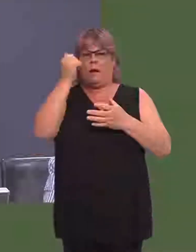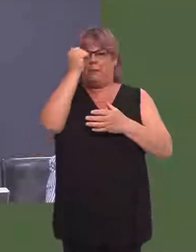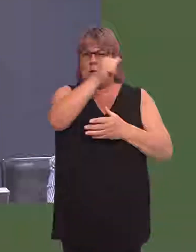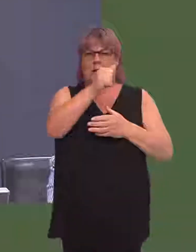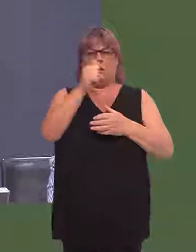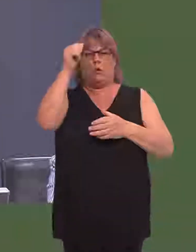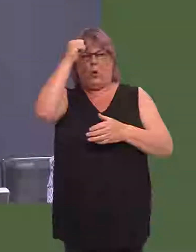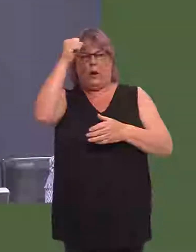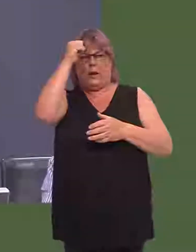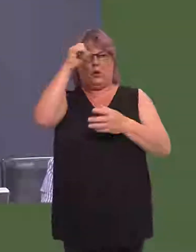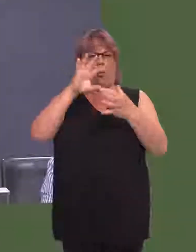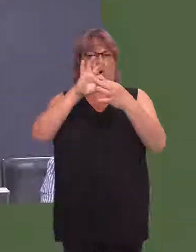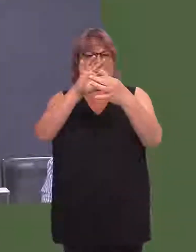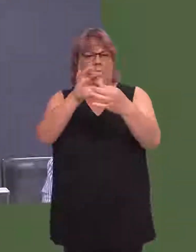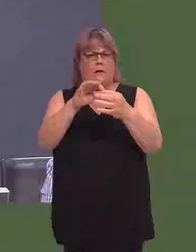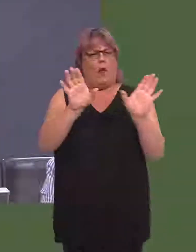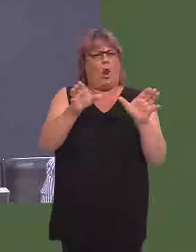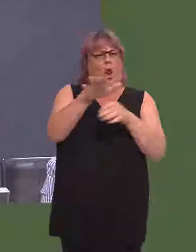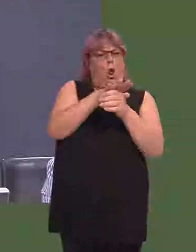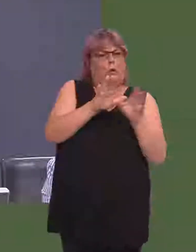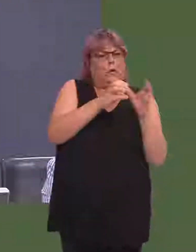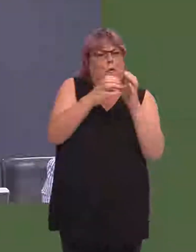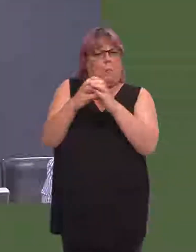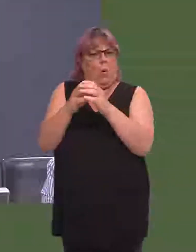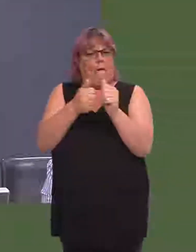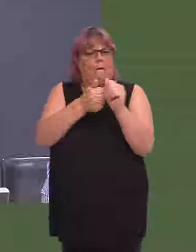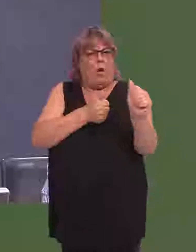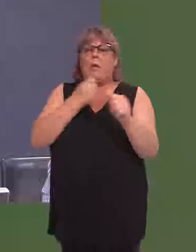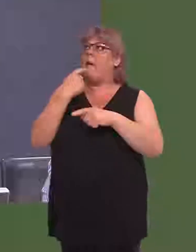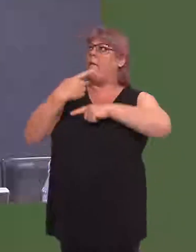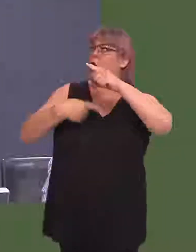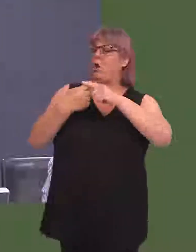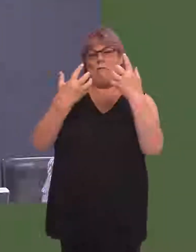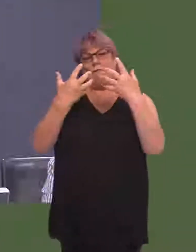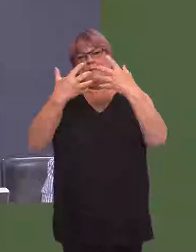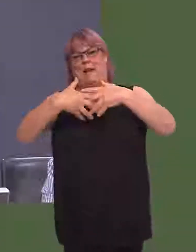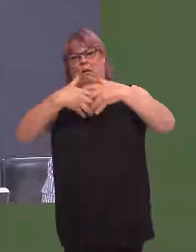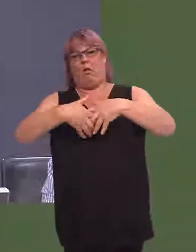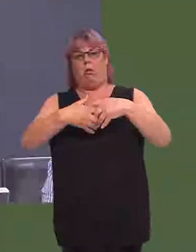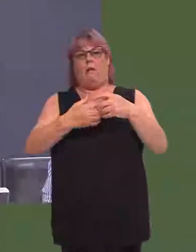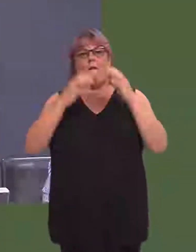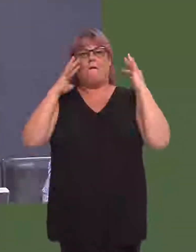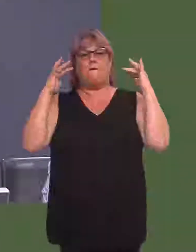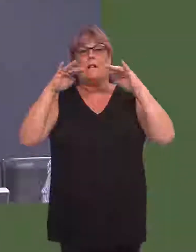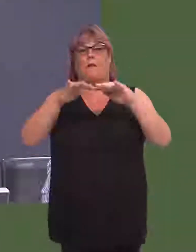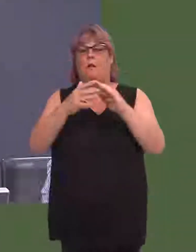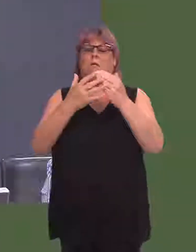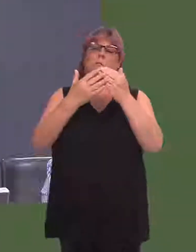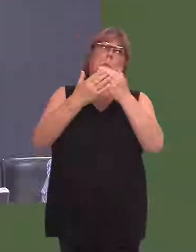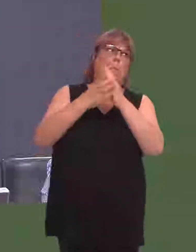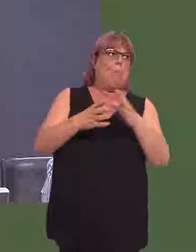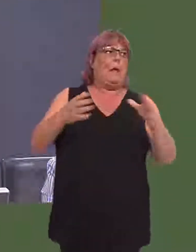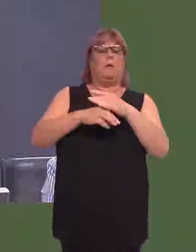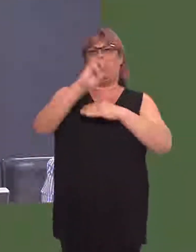expertise, knowledge and contacts to small tech firms. Their annual International Digital Festival is the biggest tech event in